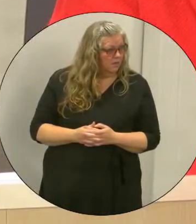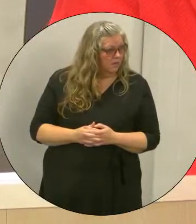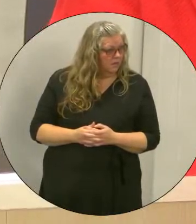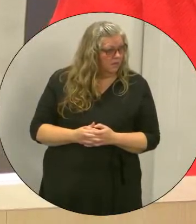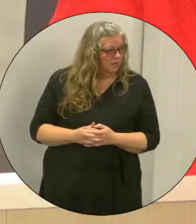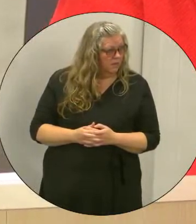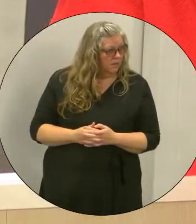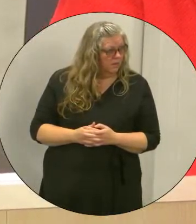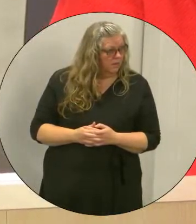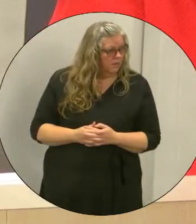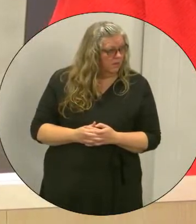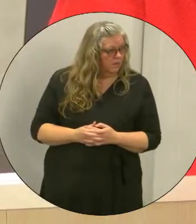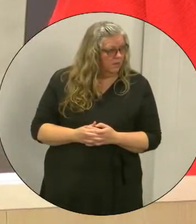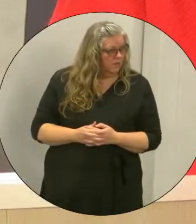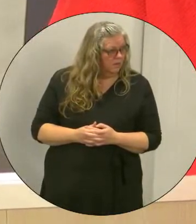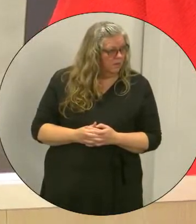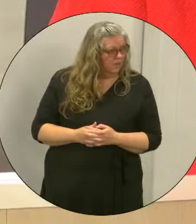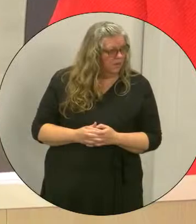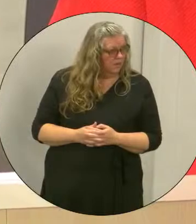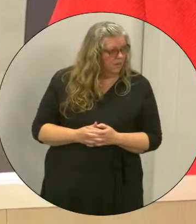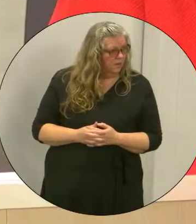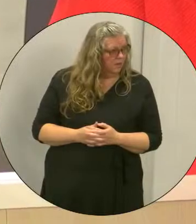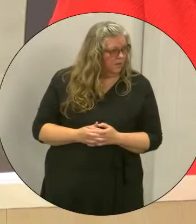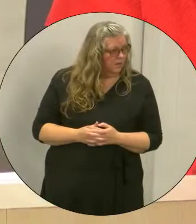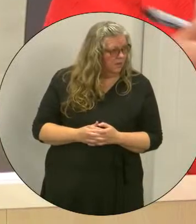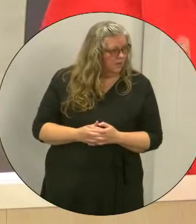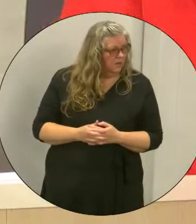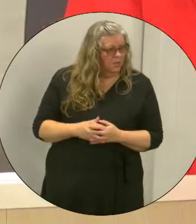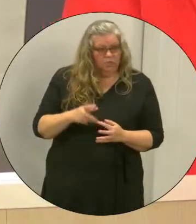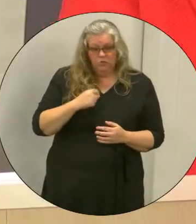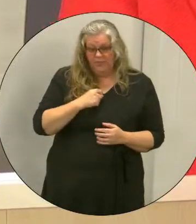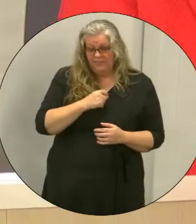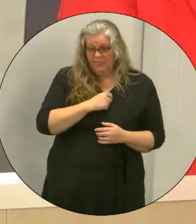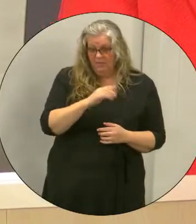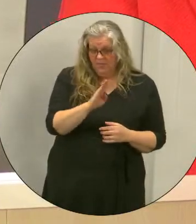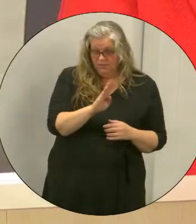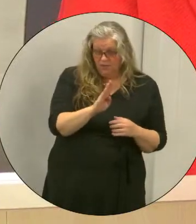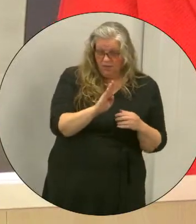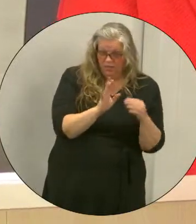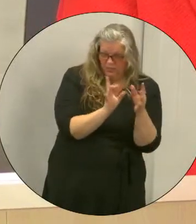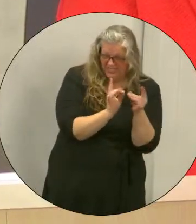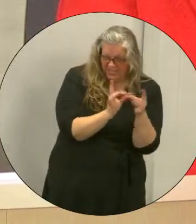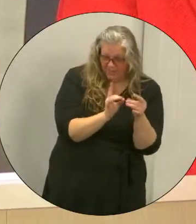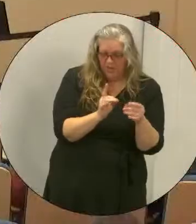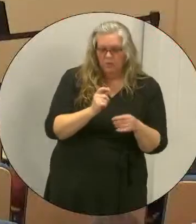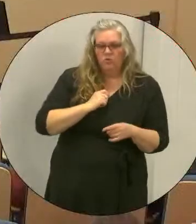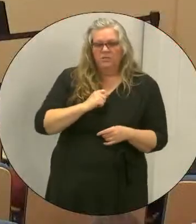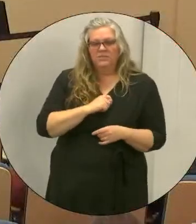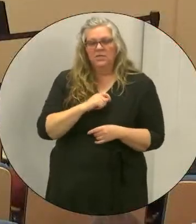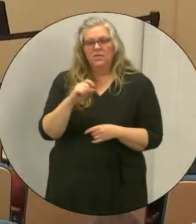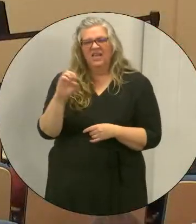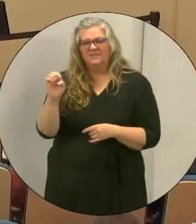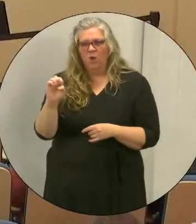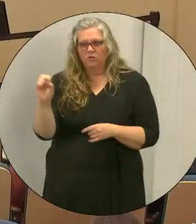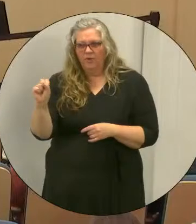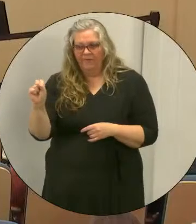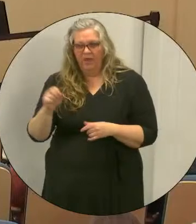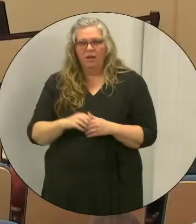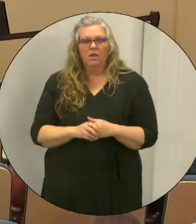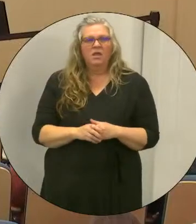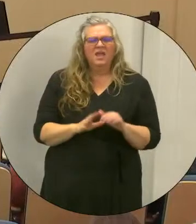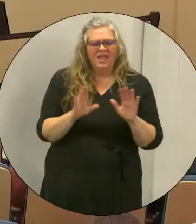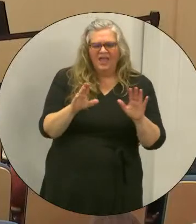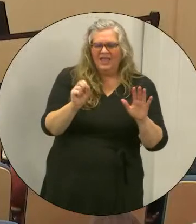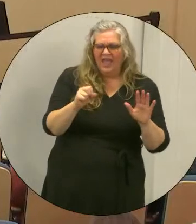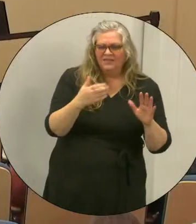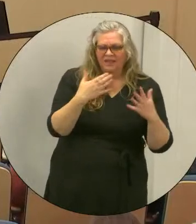a trustee Biasotti that'd like to make a statement, and trustee Esparza Strafigan. Yes, more than anything,